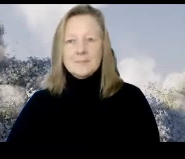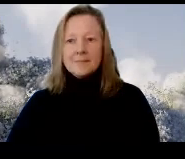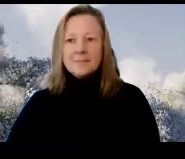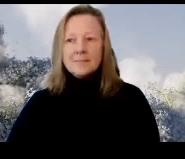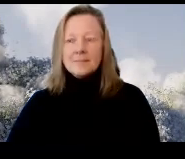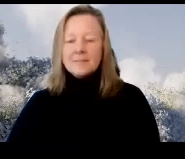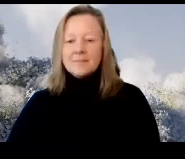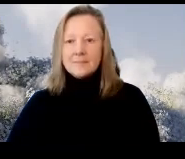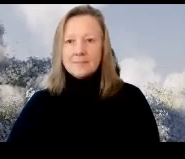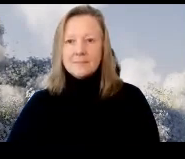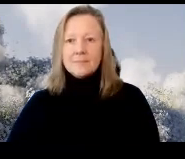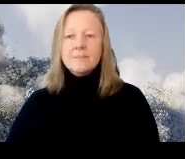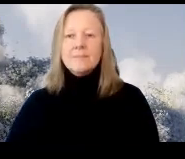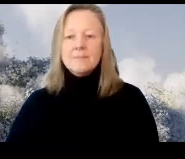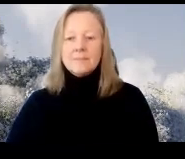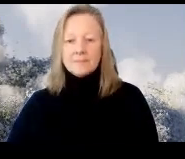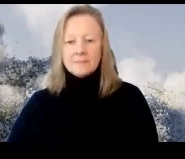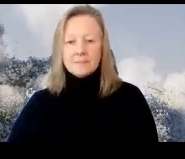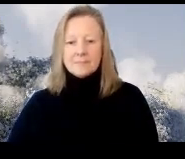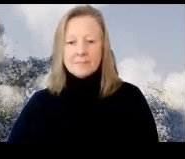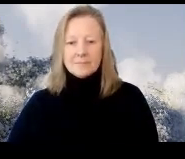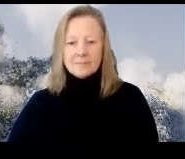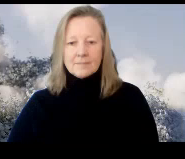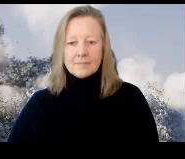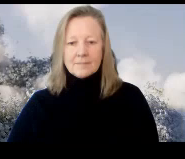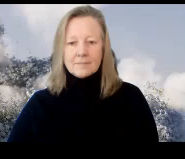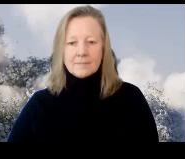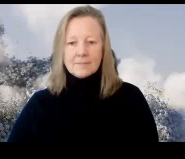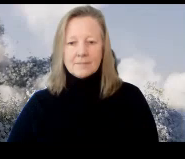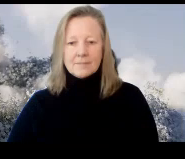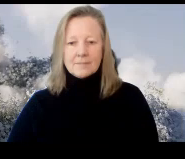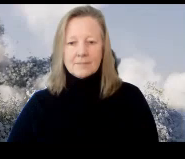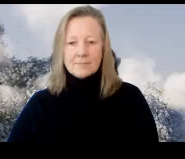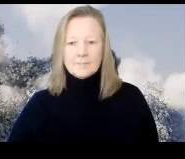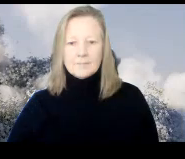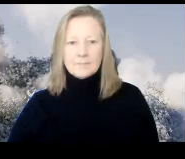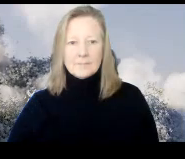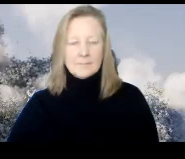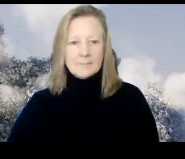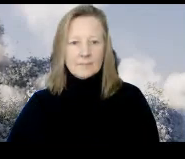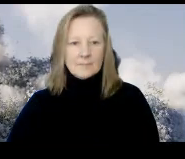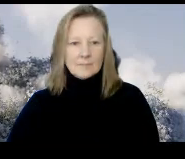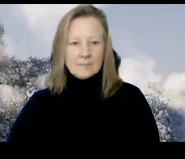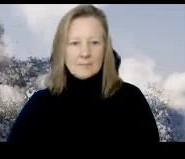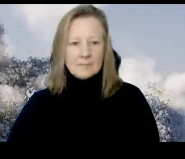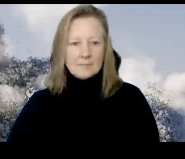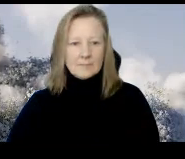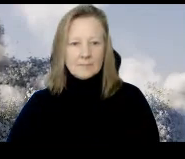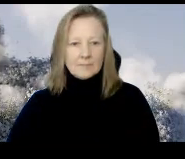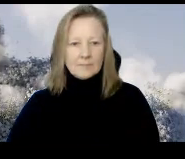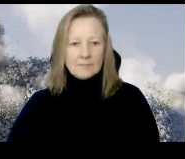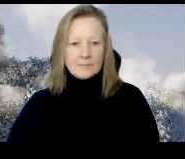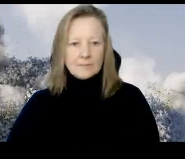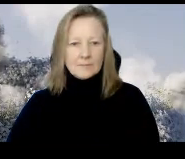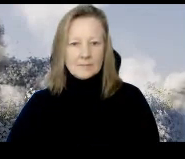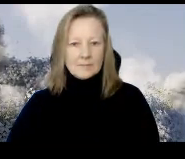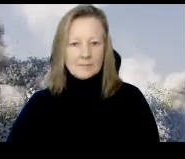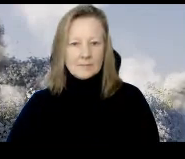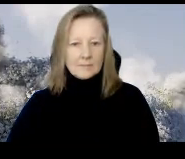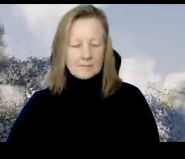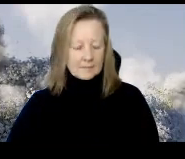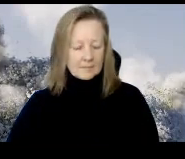National Healthcare Language Program. This is a program designed to help internationally educated healthcare